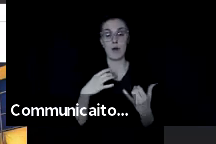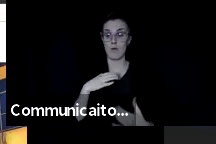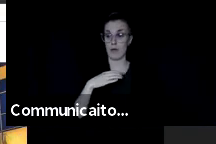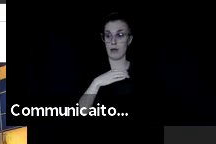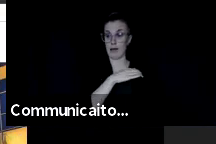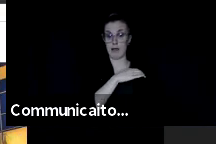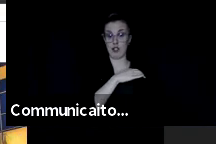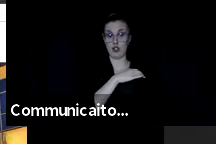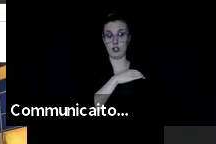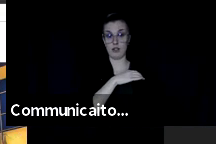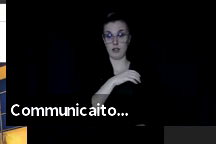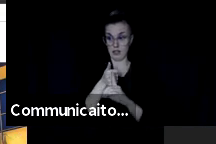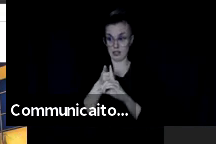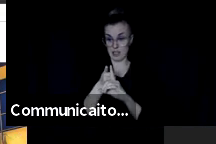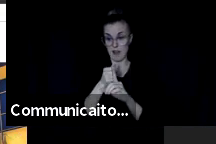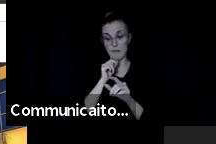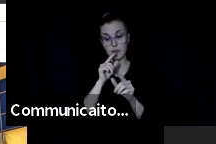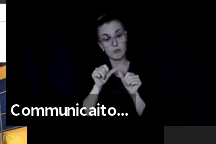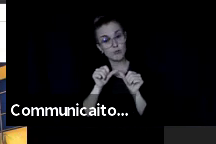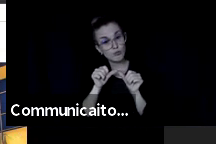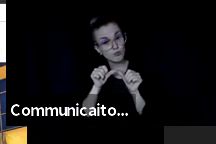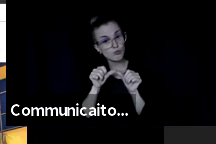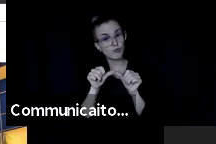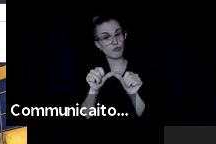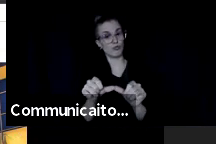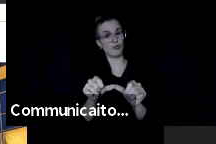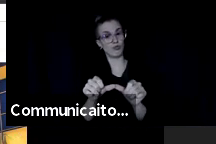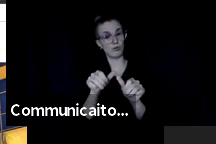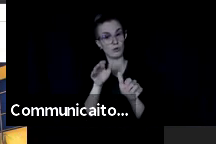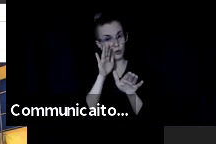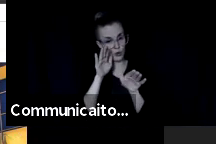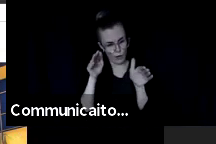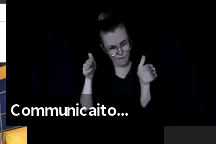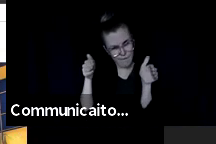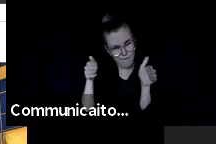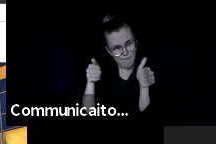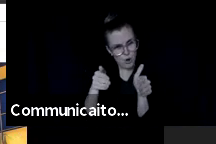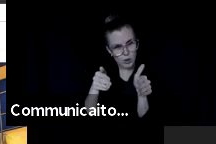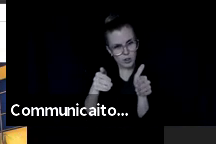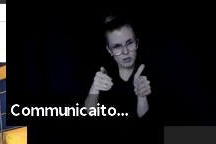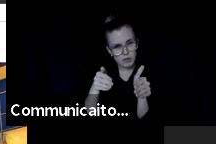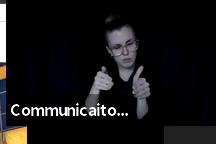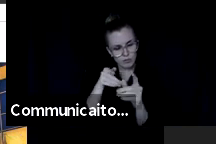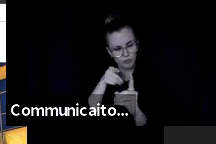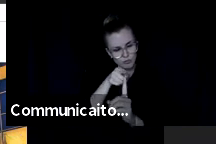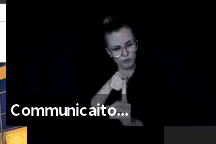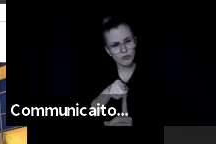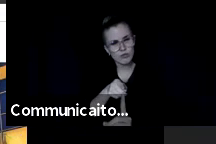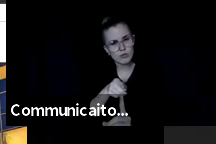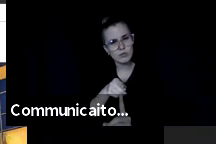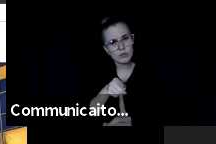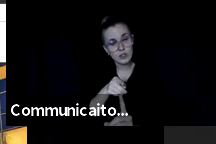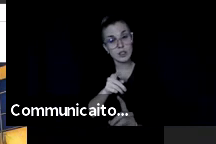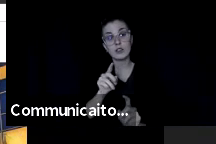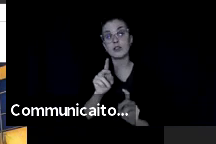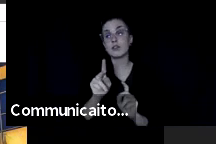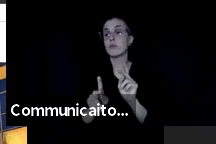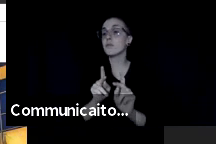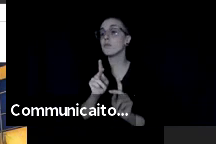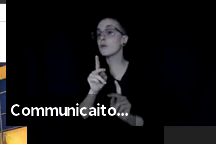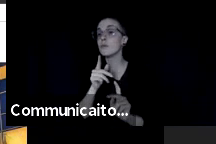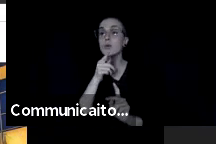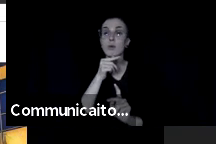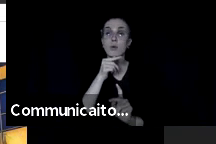is continuing to focus its attention to people who have